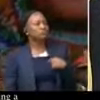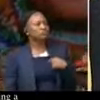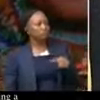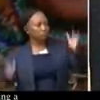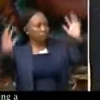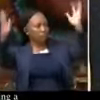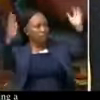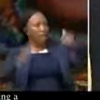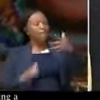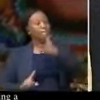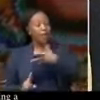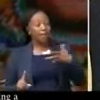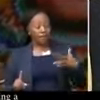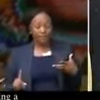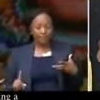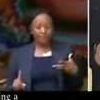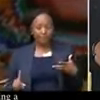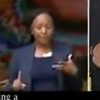Mama,